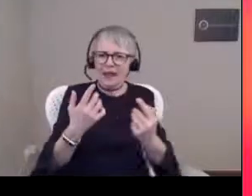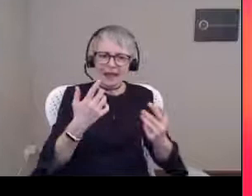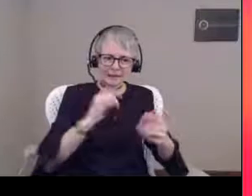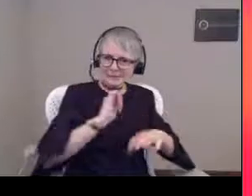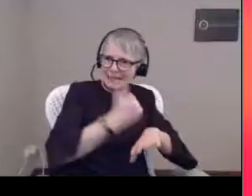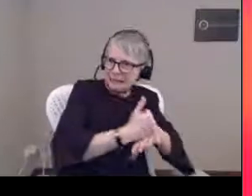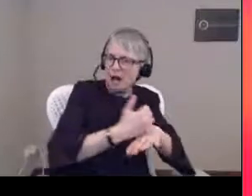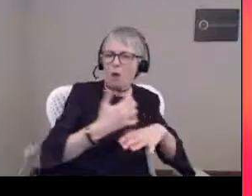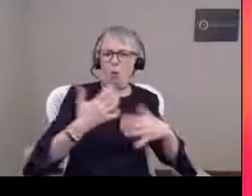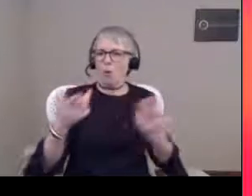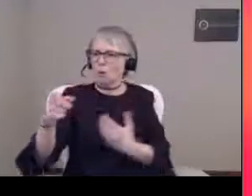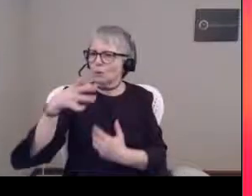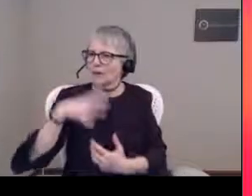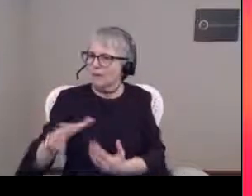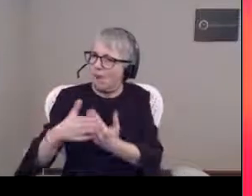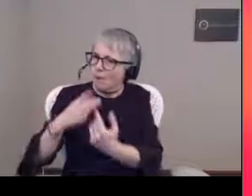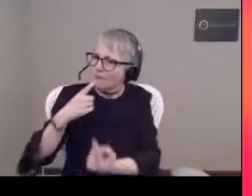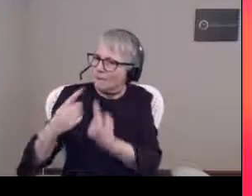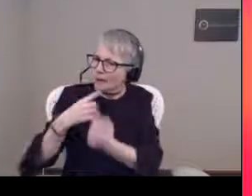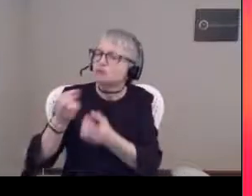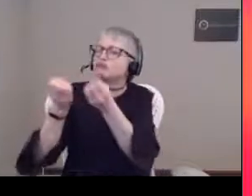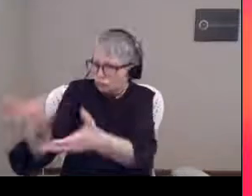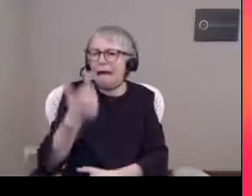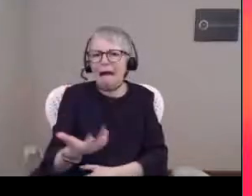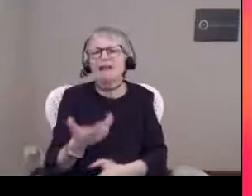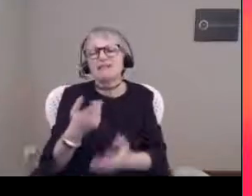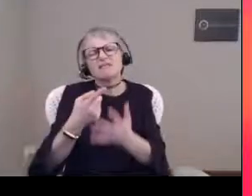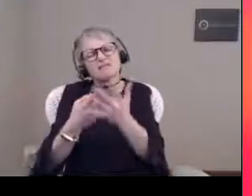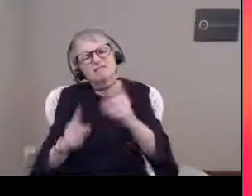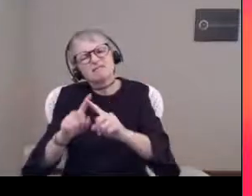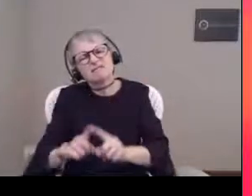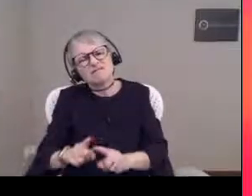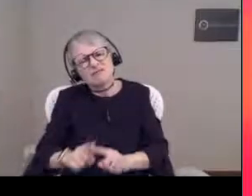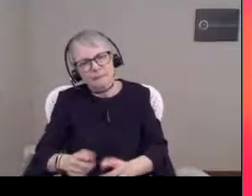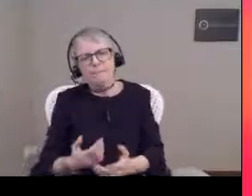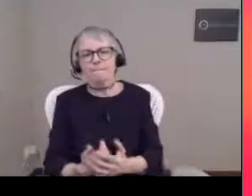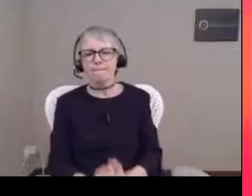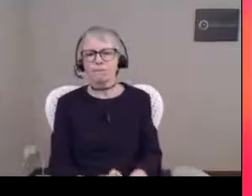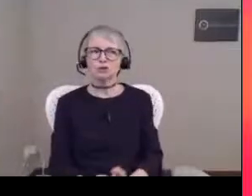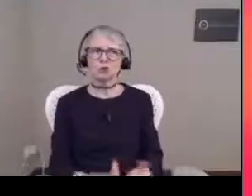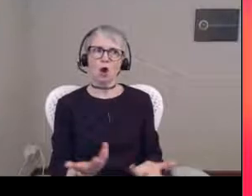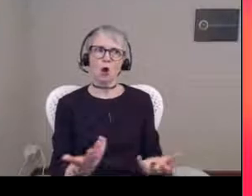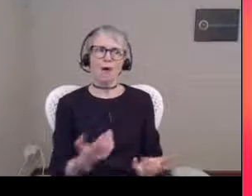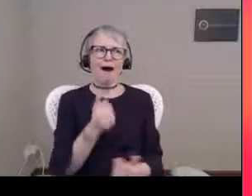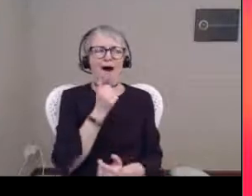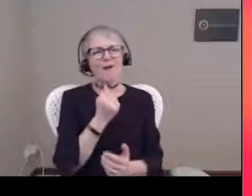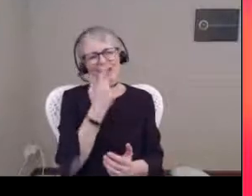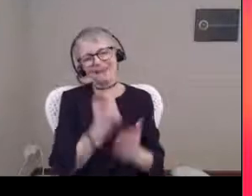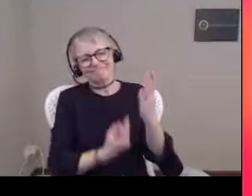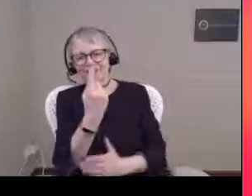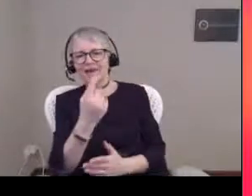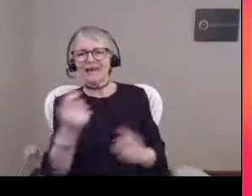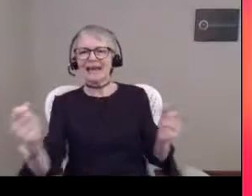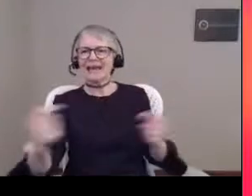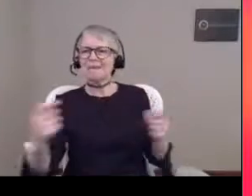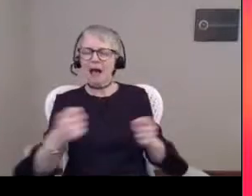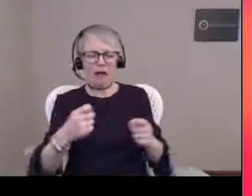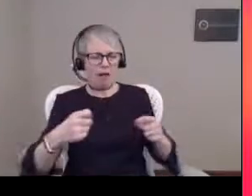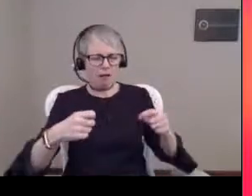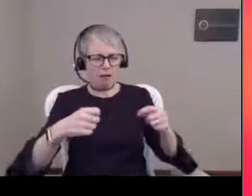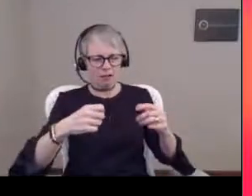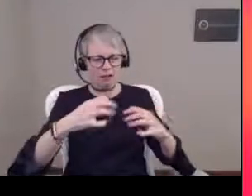world of virtual working, sometimes things can be lost over email, and we are doing everything we can to make it, to ensure that we communicate